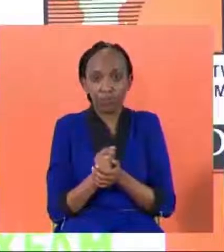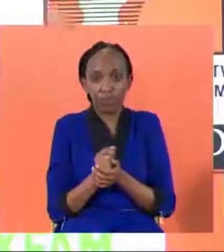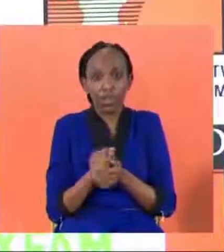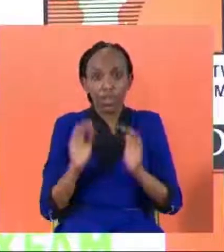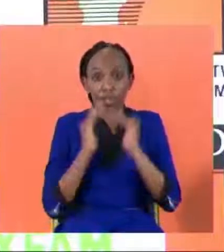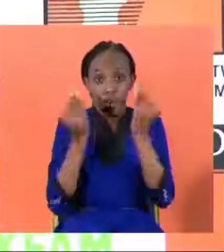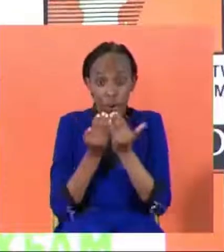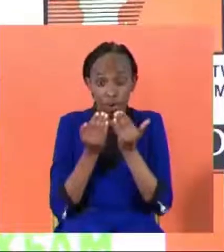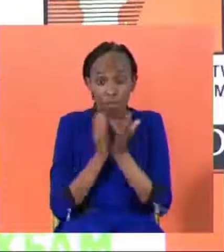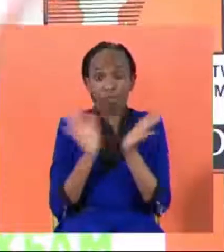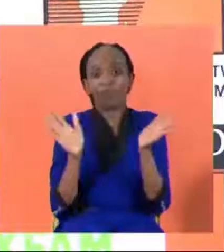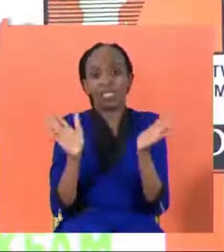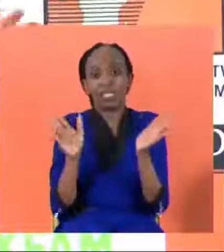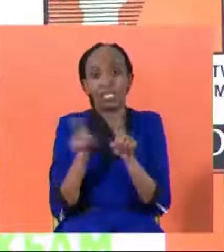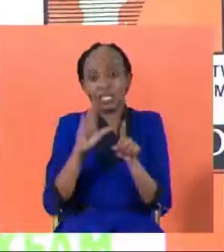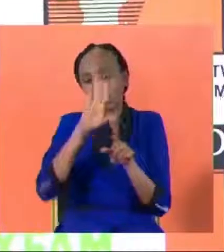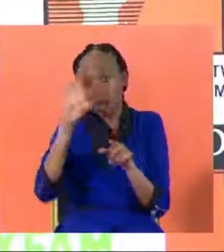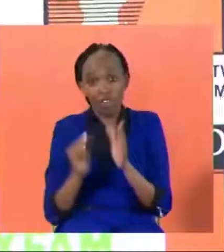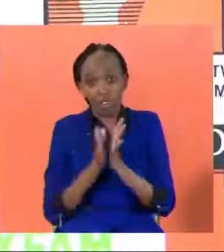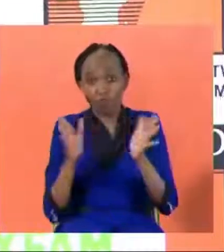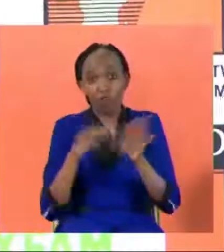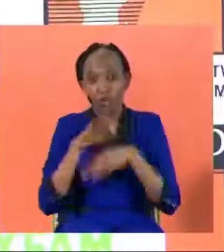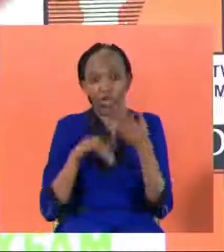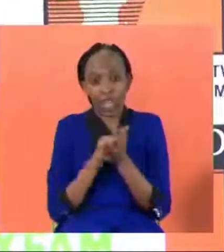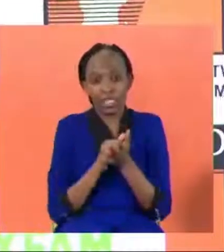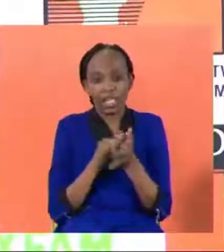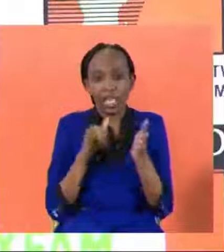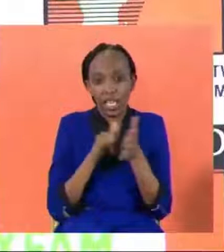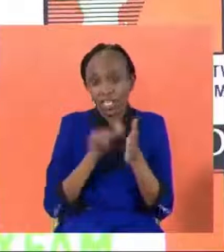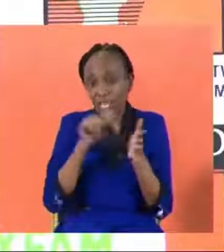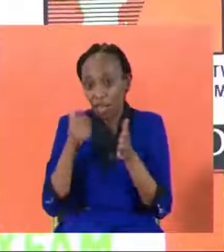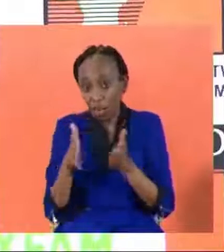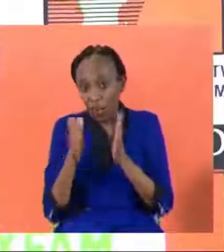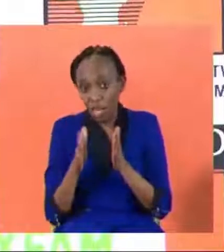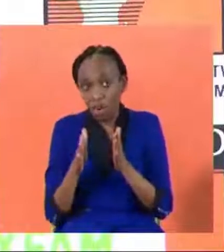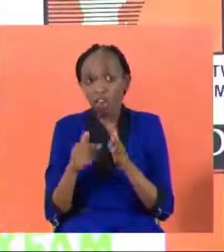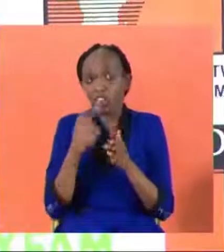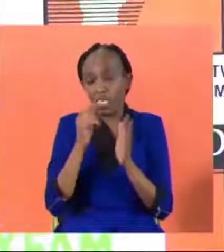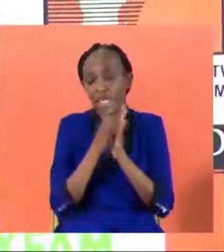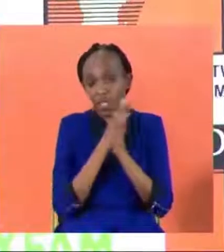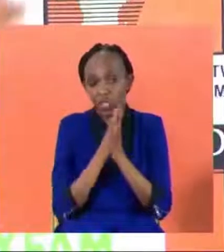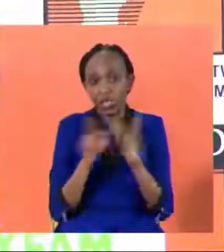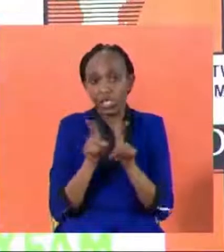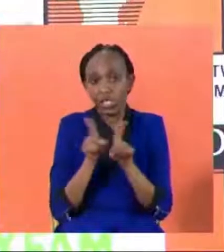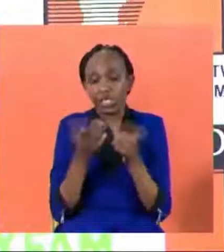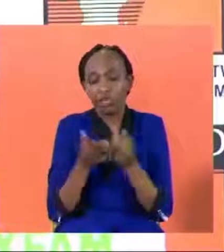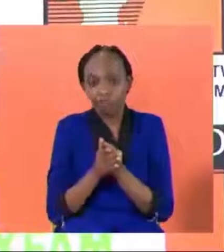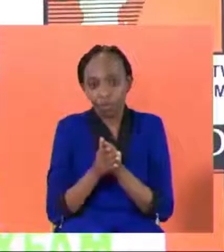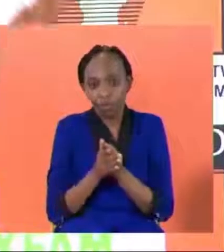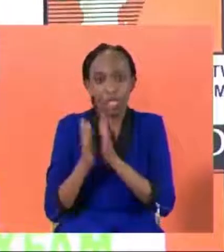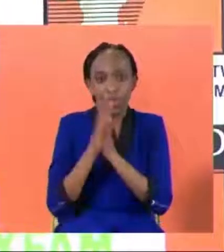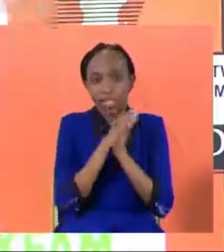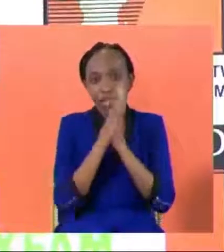global population, the African population and all that. So that's another way of telling the story. And also the story on